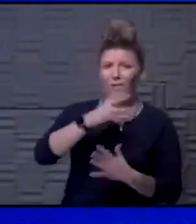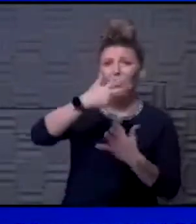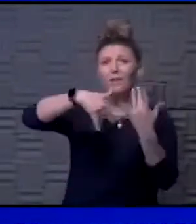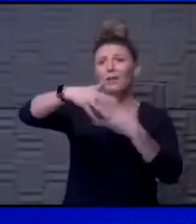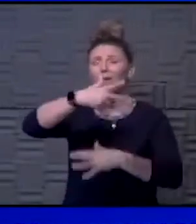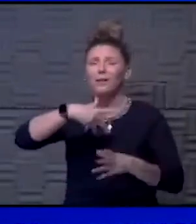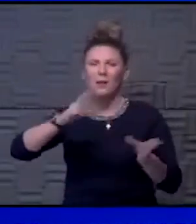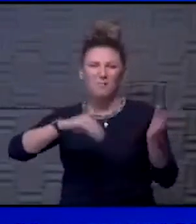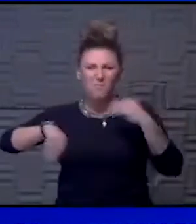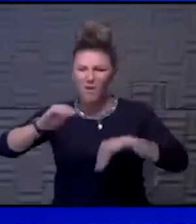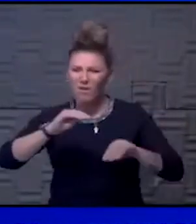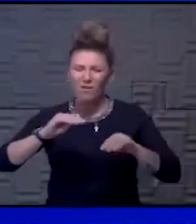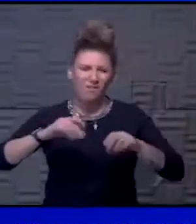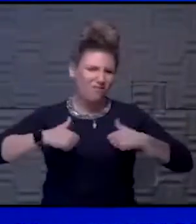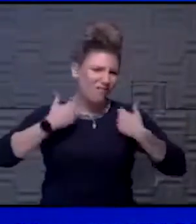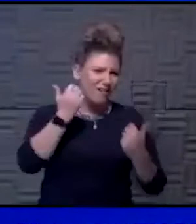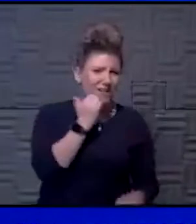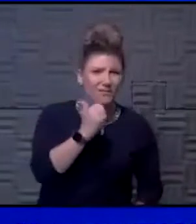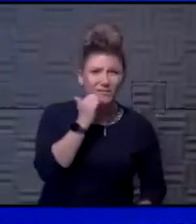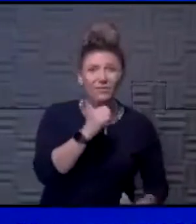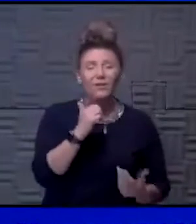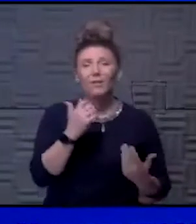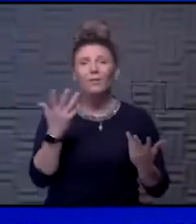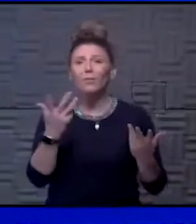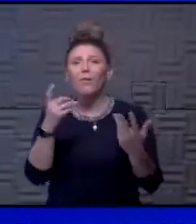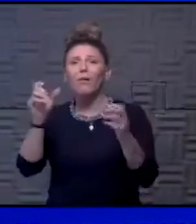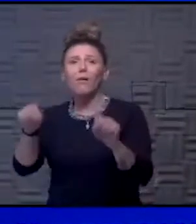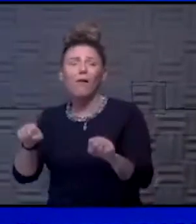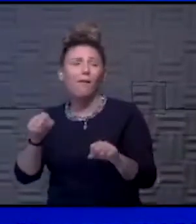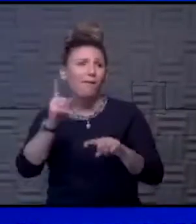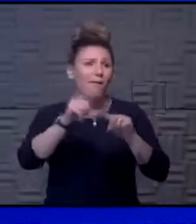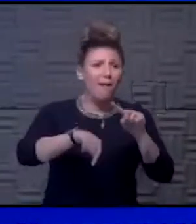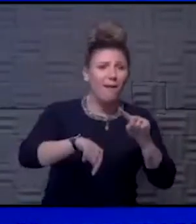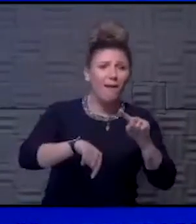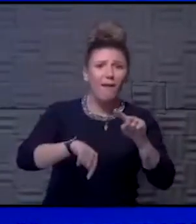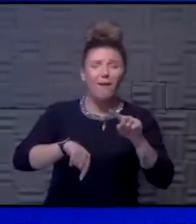and move and what we can and can't do safely.